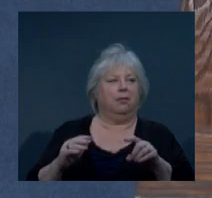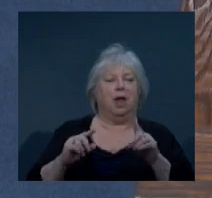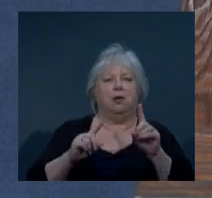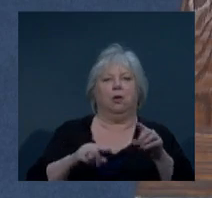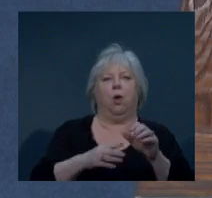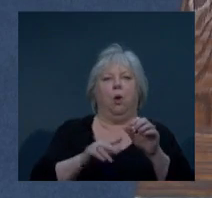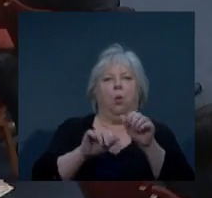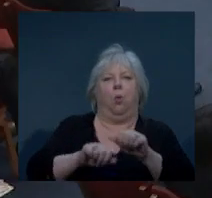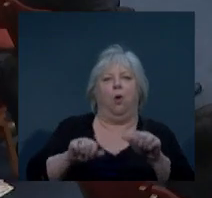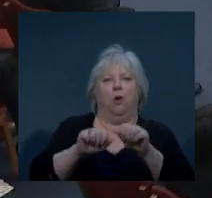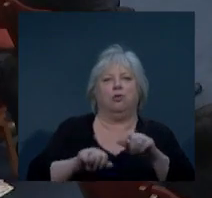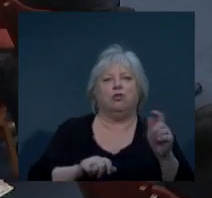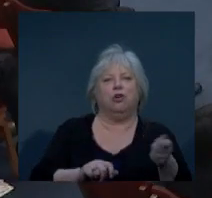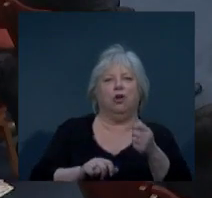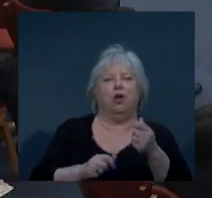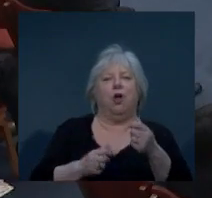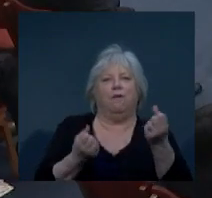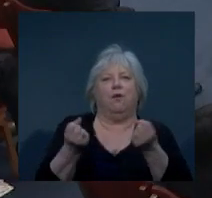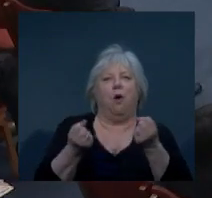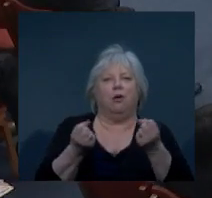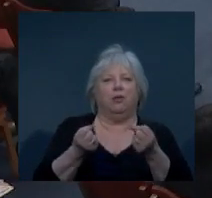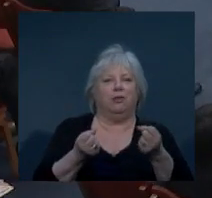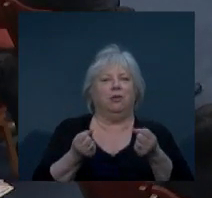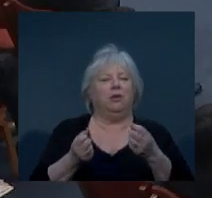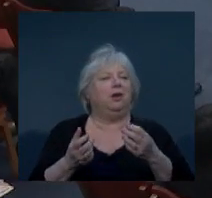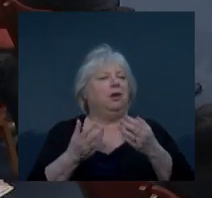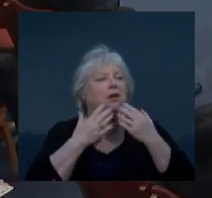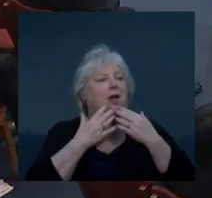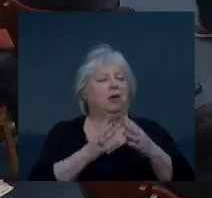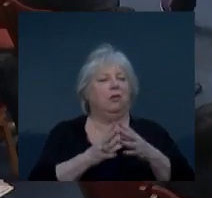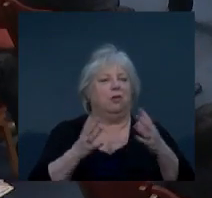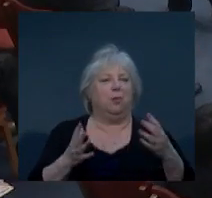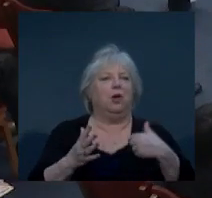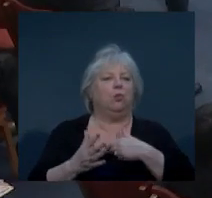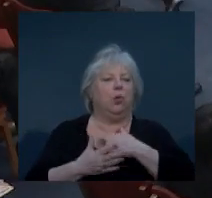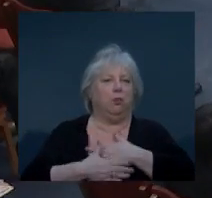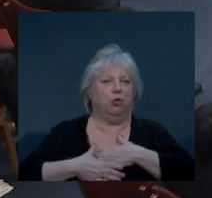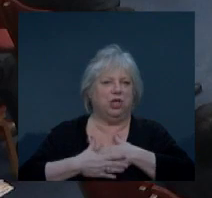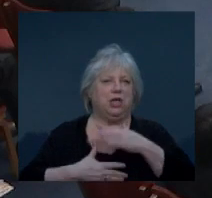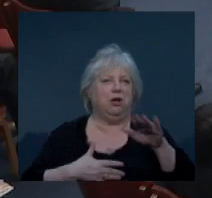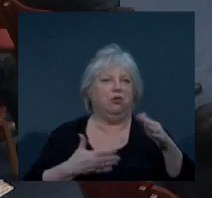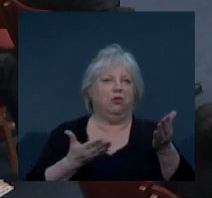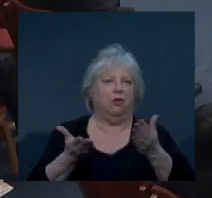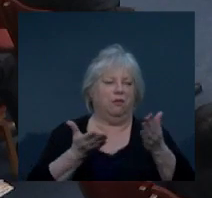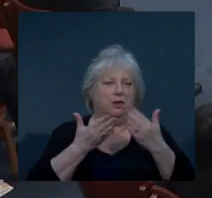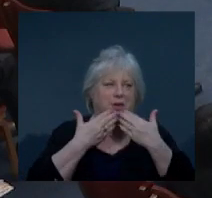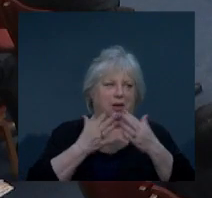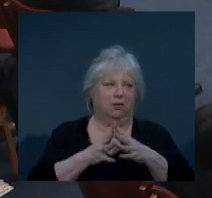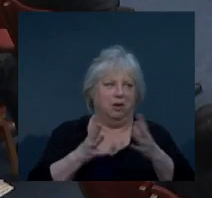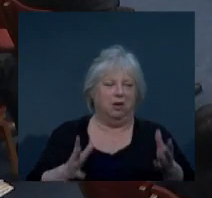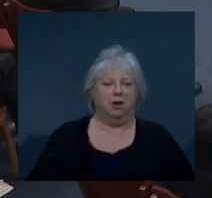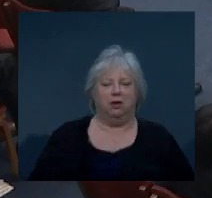carts. Ms. Boland, thank you so much, and we do appreciate your service. Thank you so much.